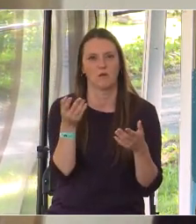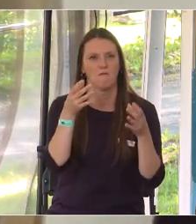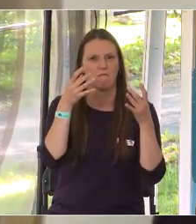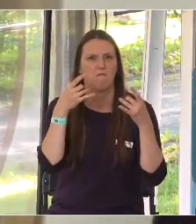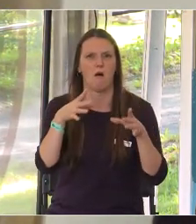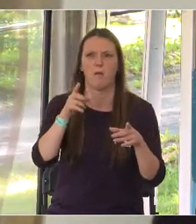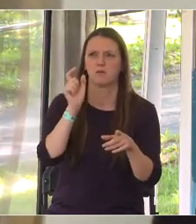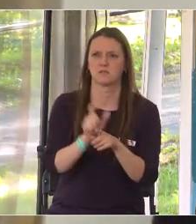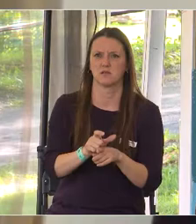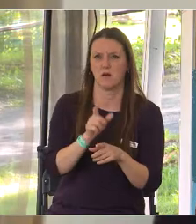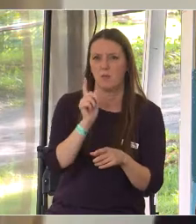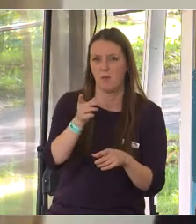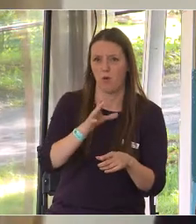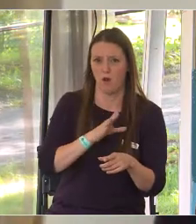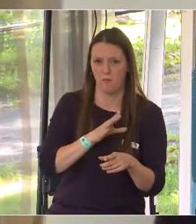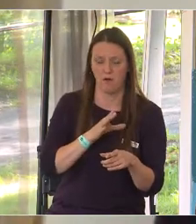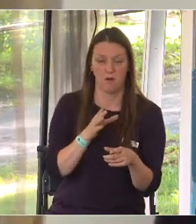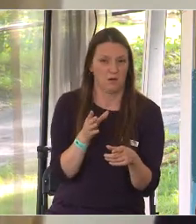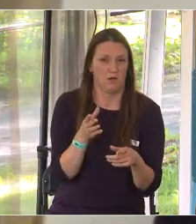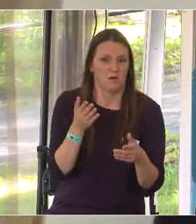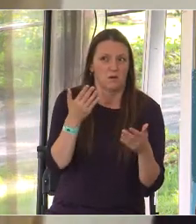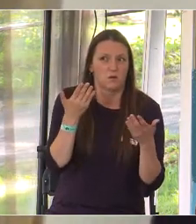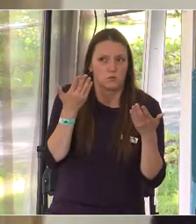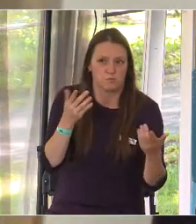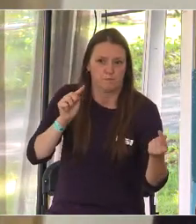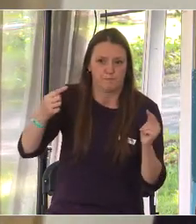online, how do you feel about this?